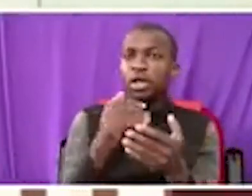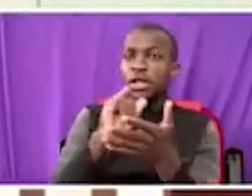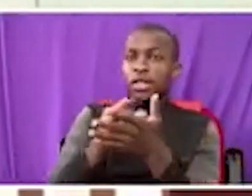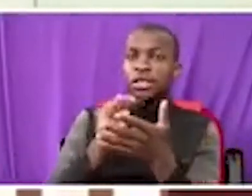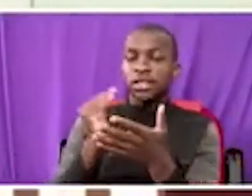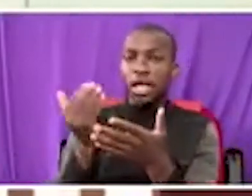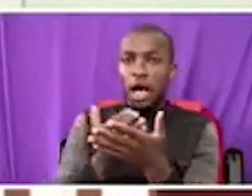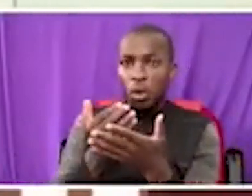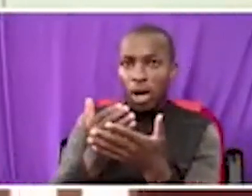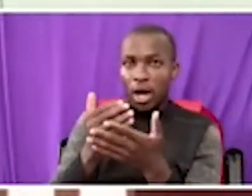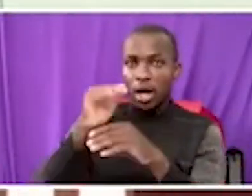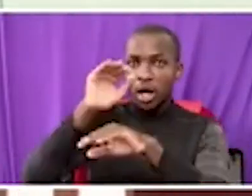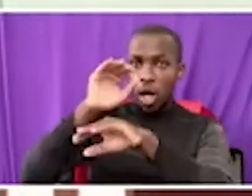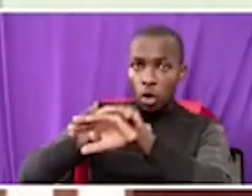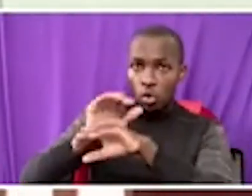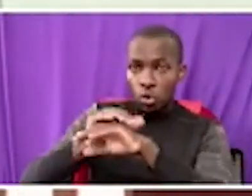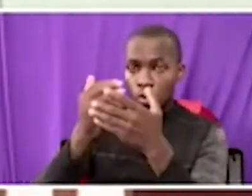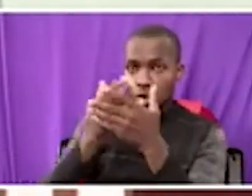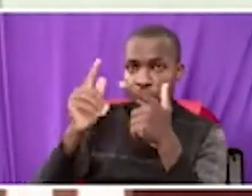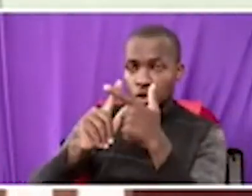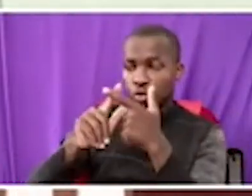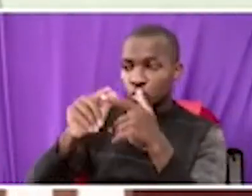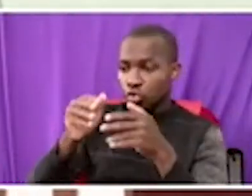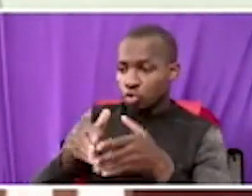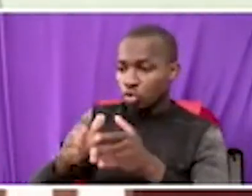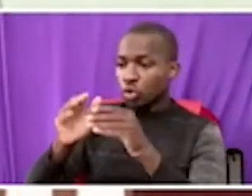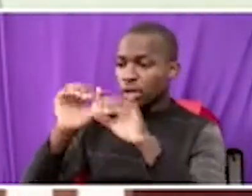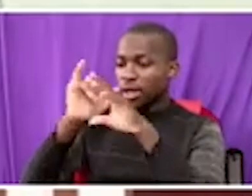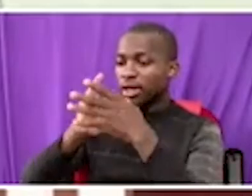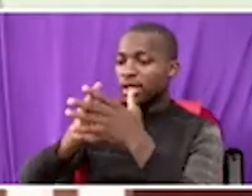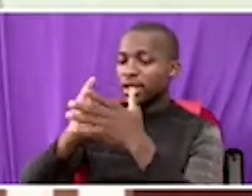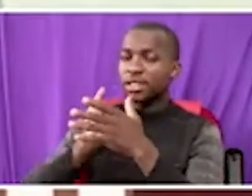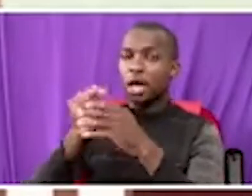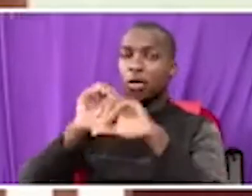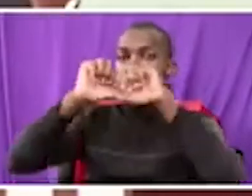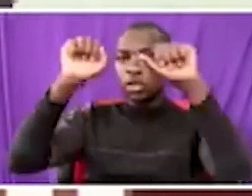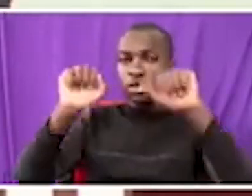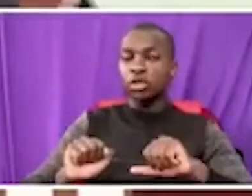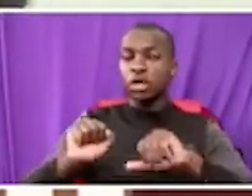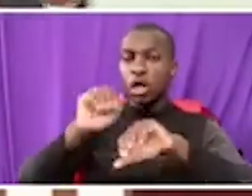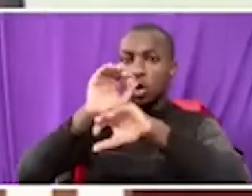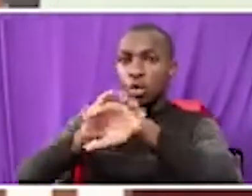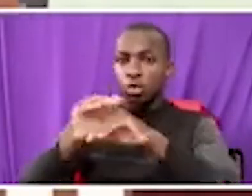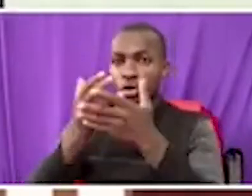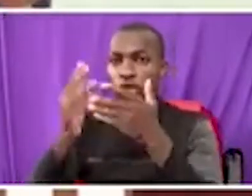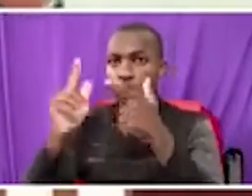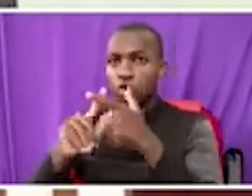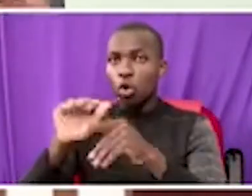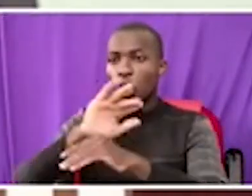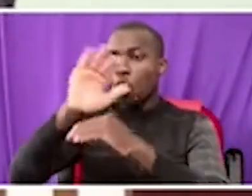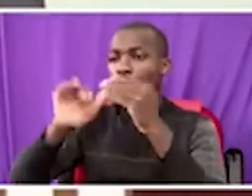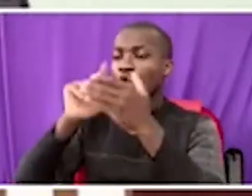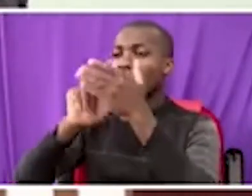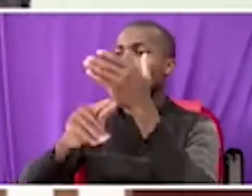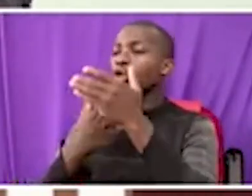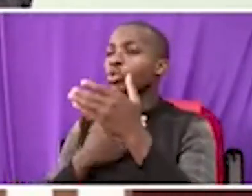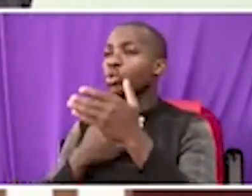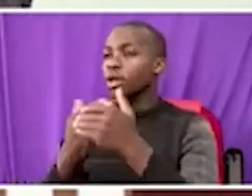society. It's a good thing to be tribalistic. That is our society. It is a good thing to get all you want and